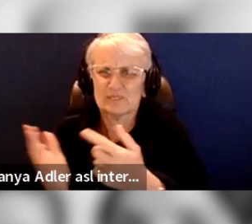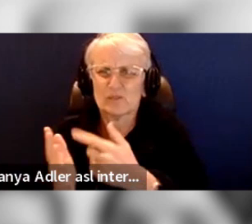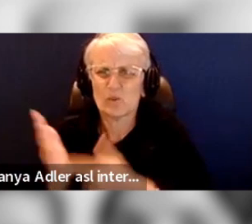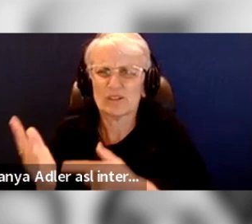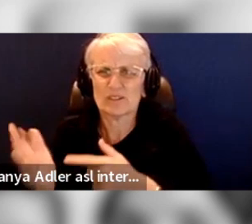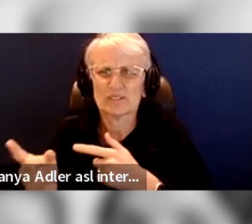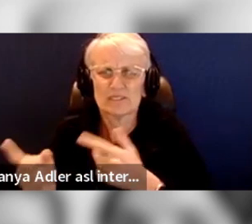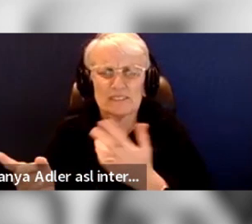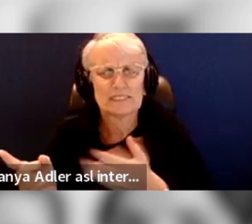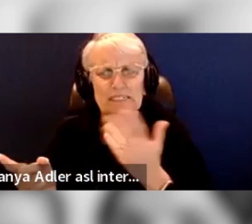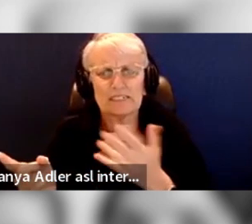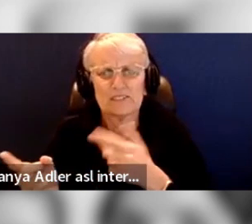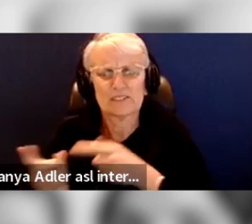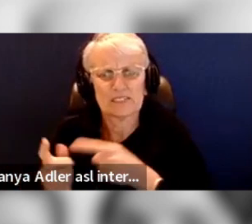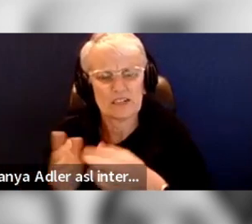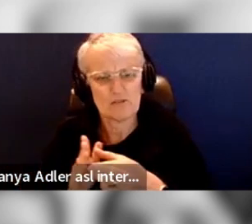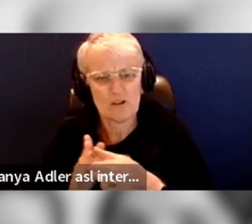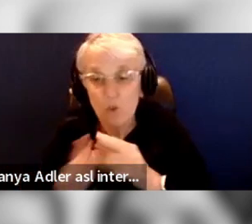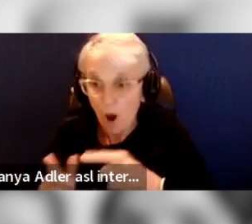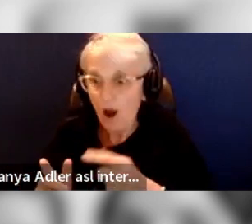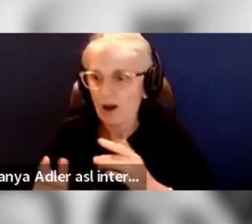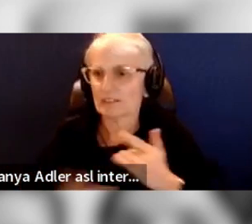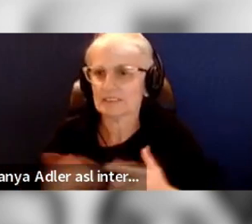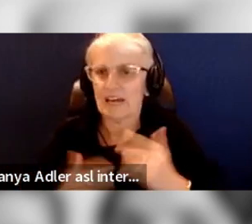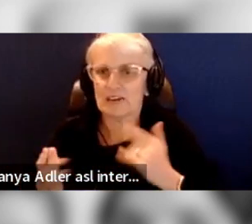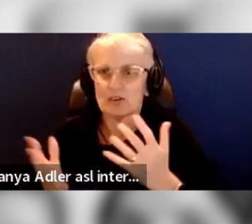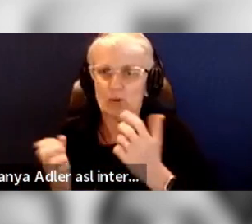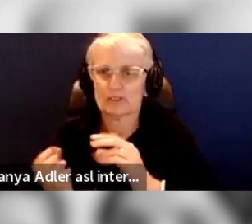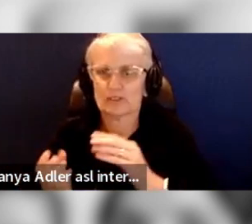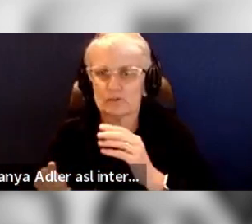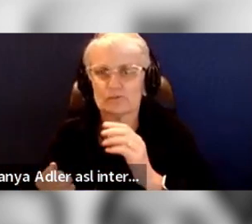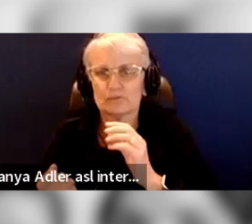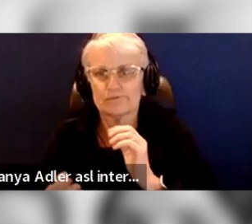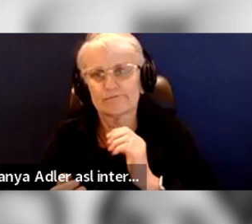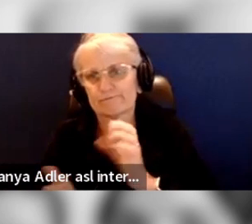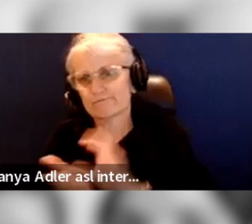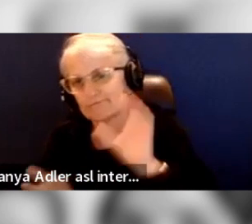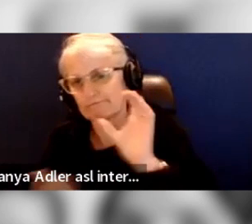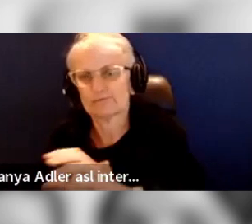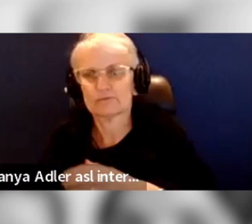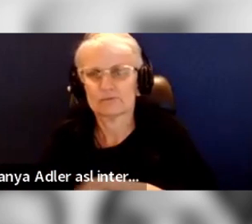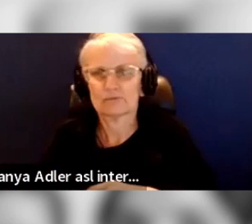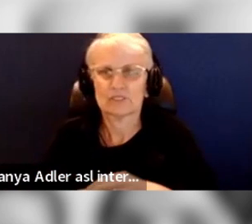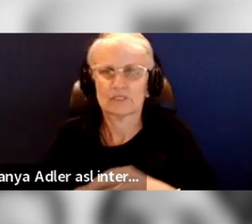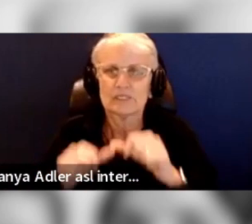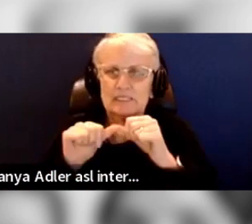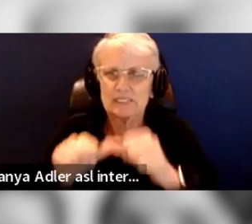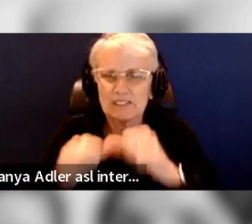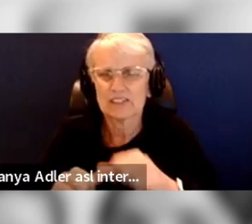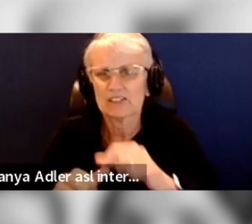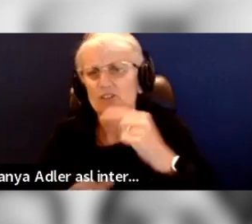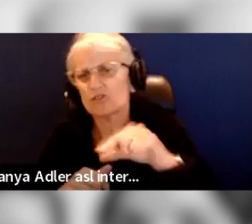make the reviewers excited? And sustainability, green reduction of